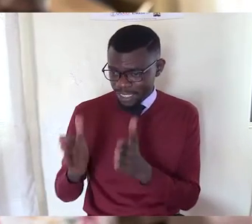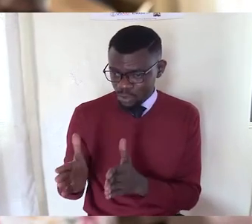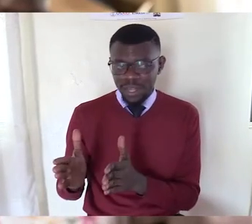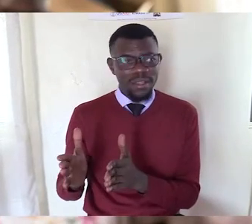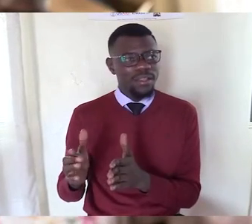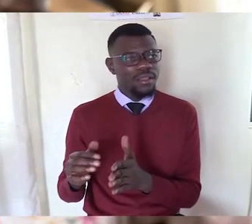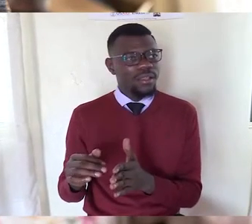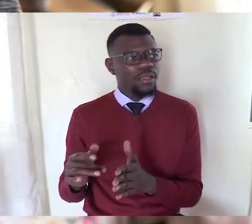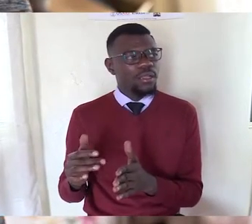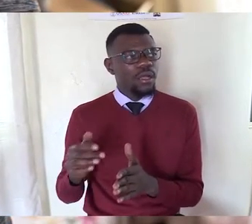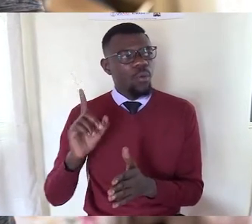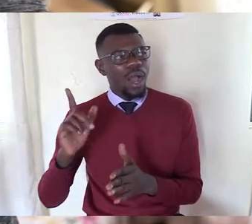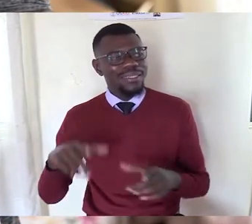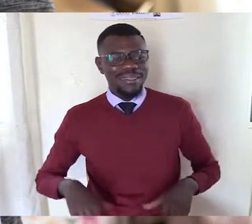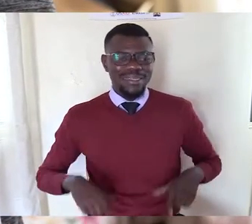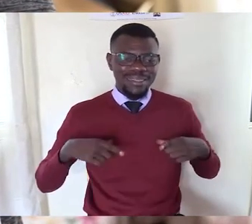one of the survivors,